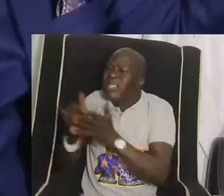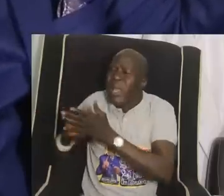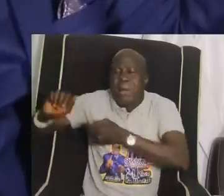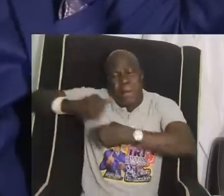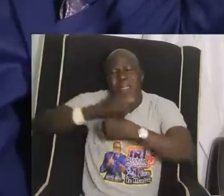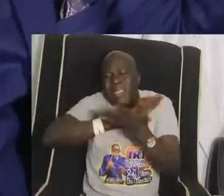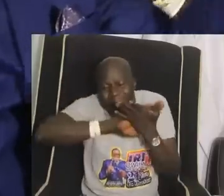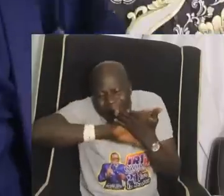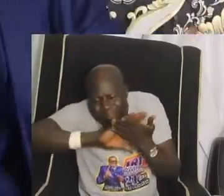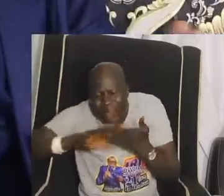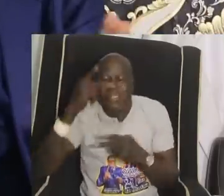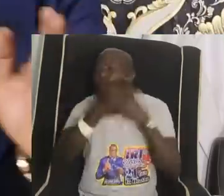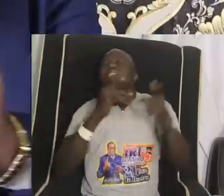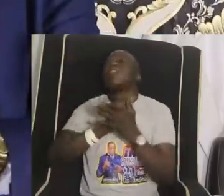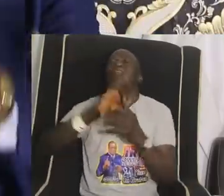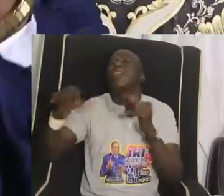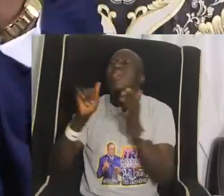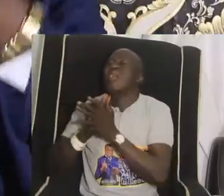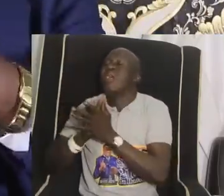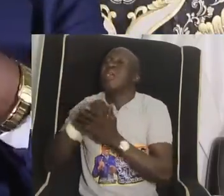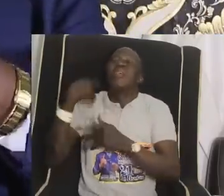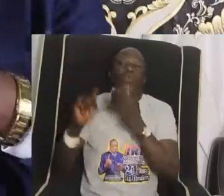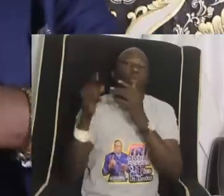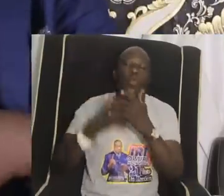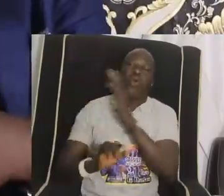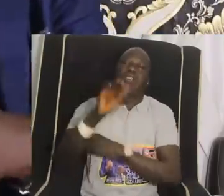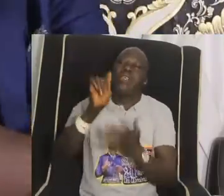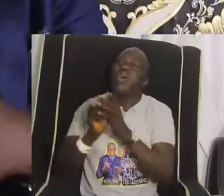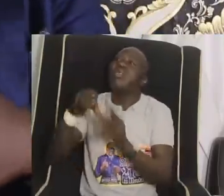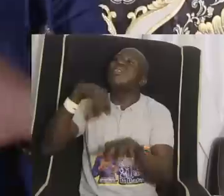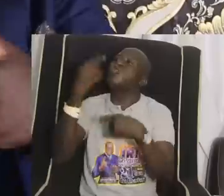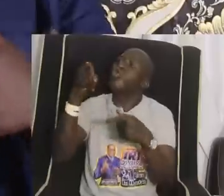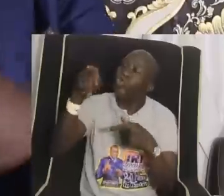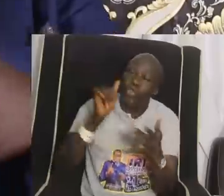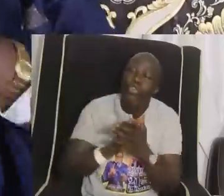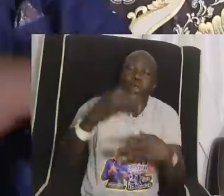What He raised vision totally. The vision God has told you.